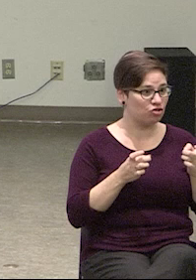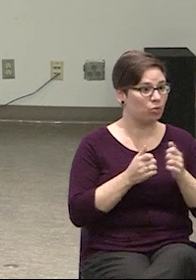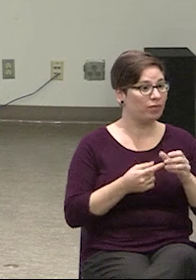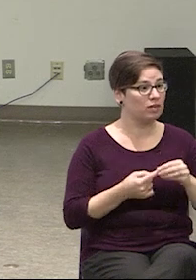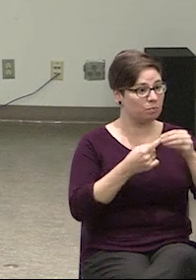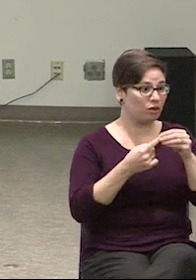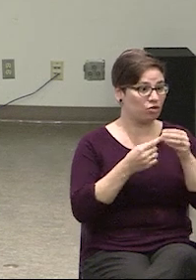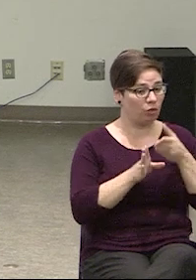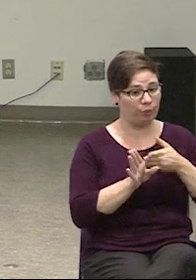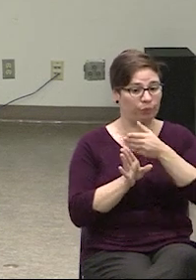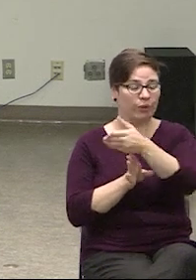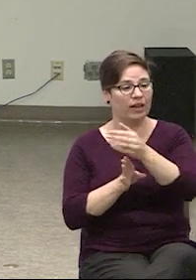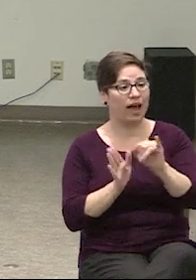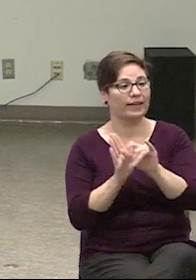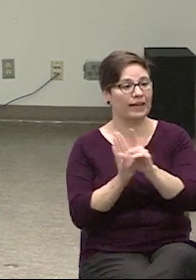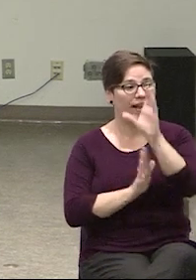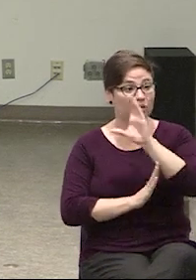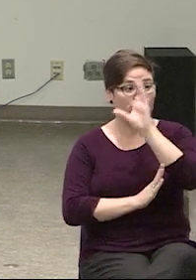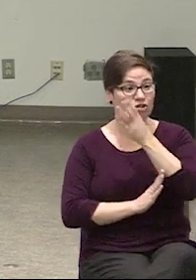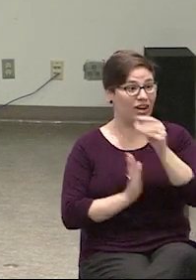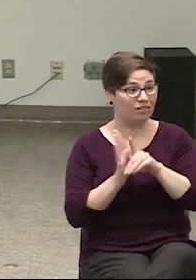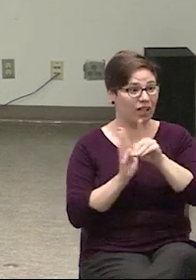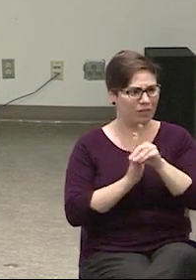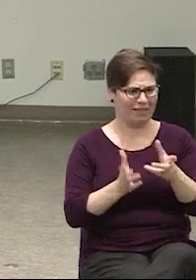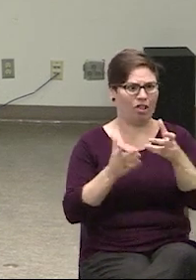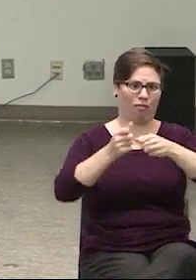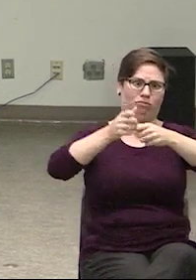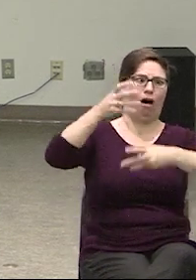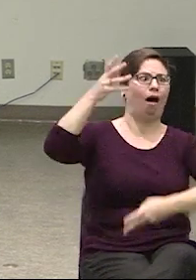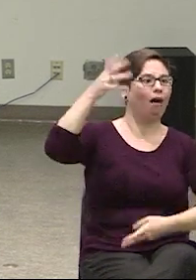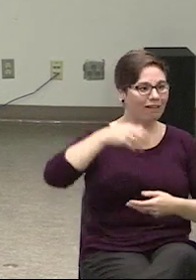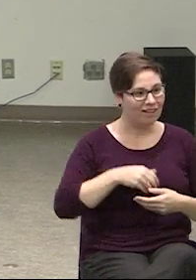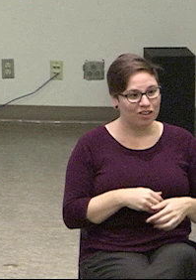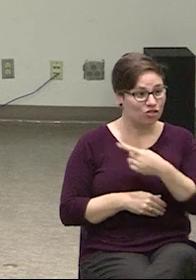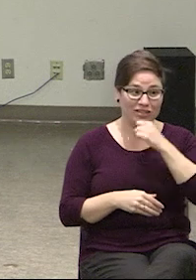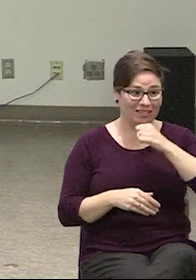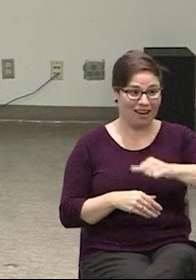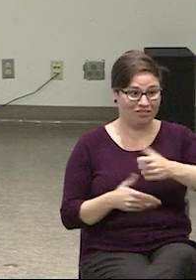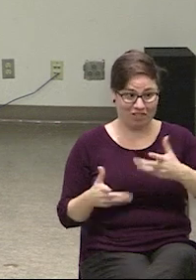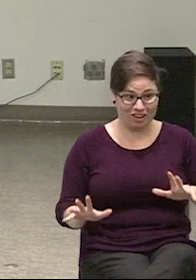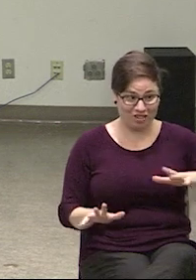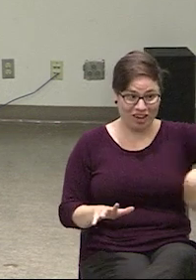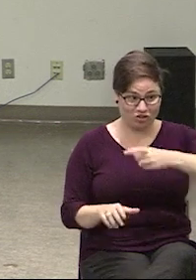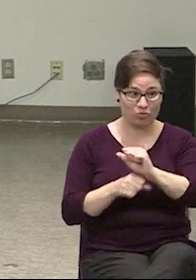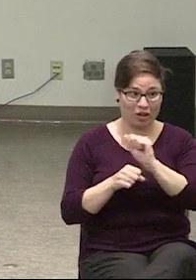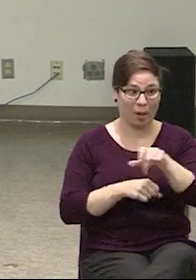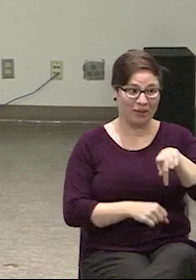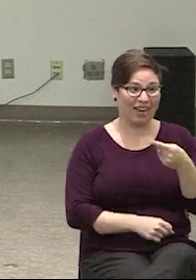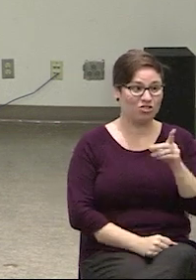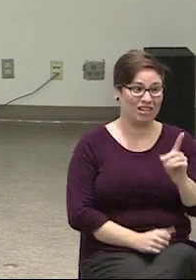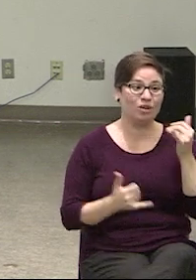Identity Exploration and Development. That's a lot, isn't it? And she's not even done yet. She's working on her Ph.D. now.